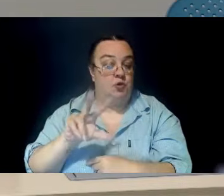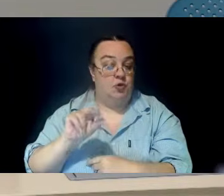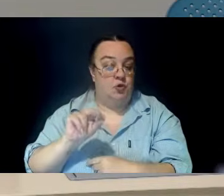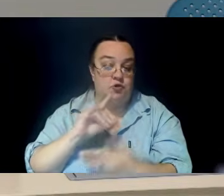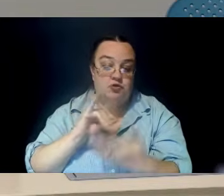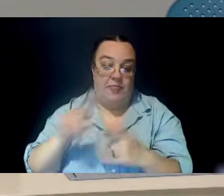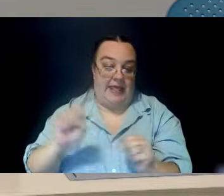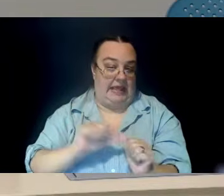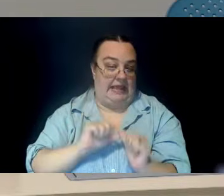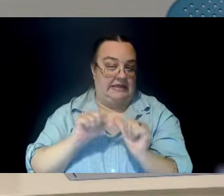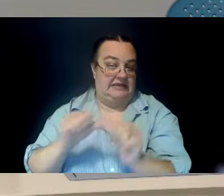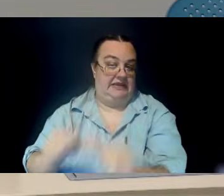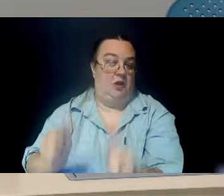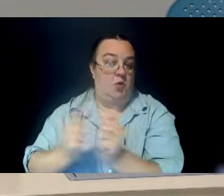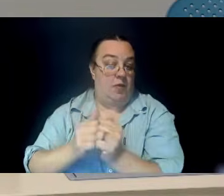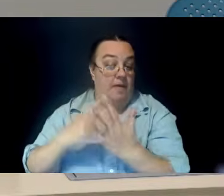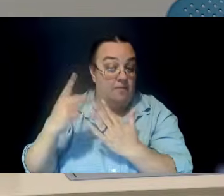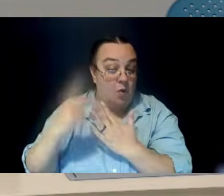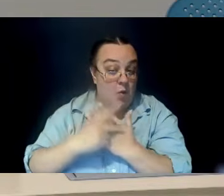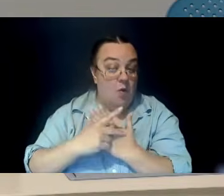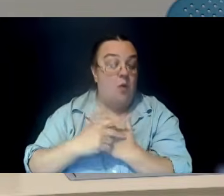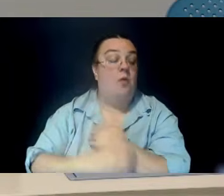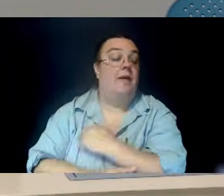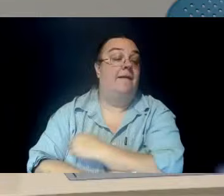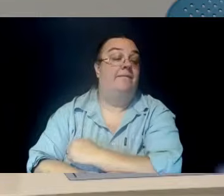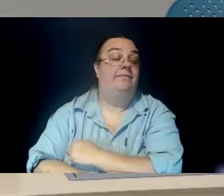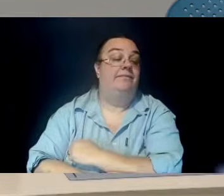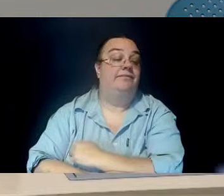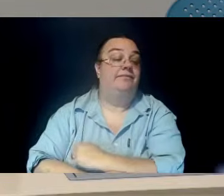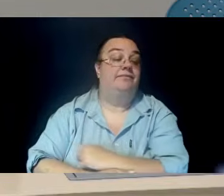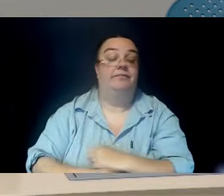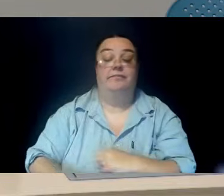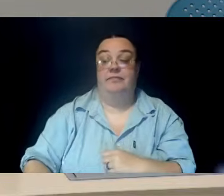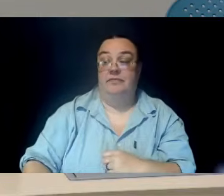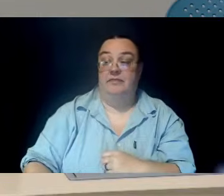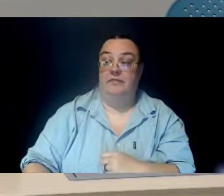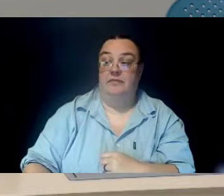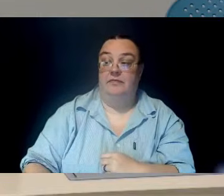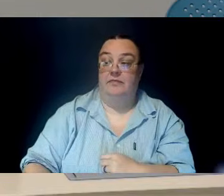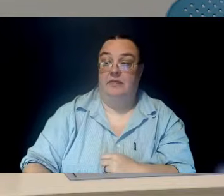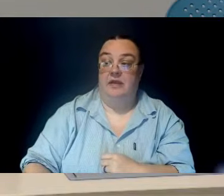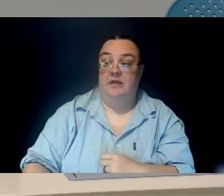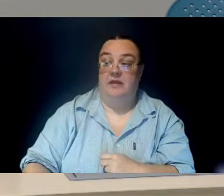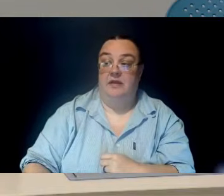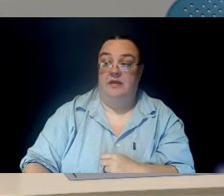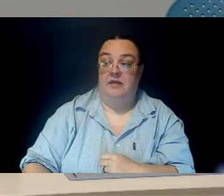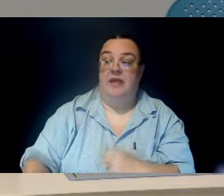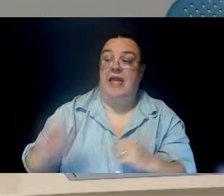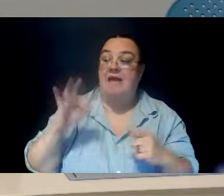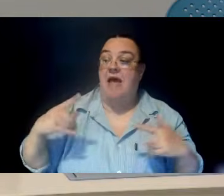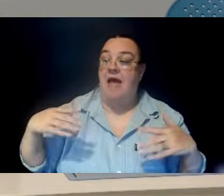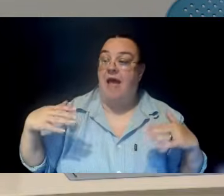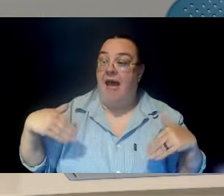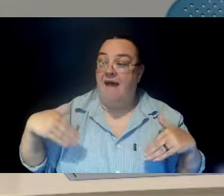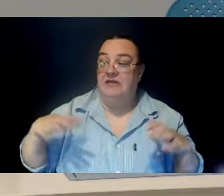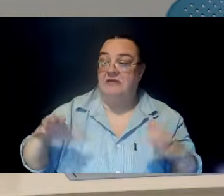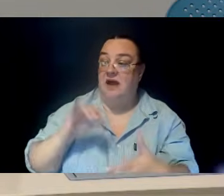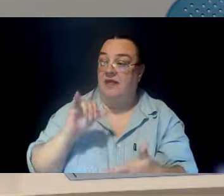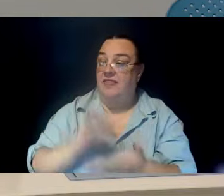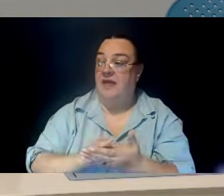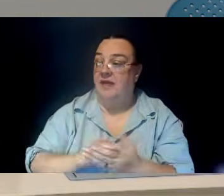program. If they have if they have not done it yet